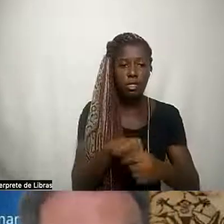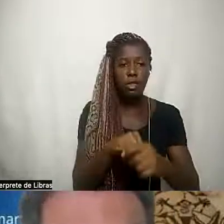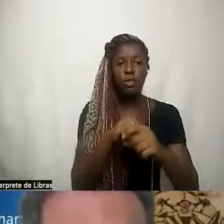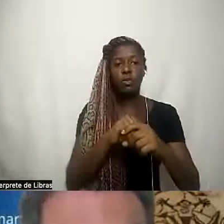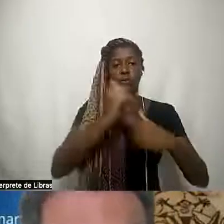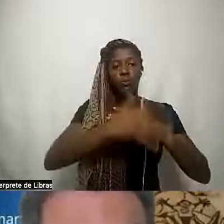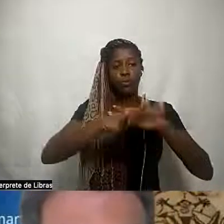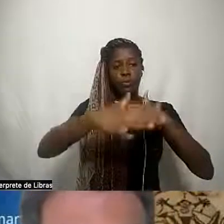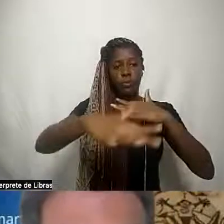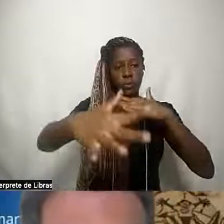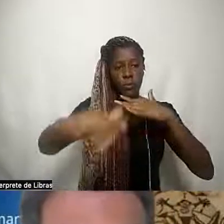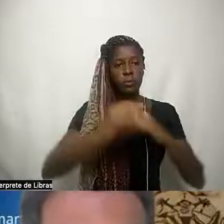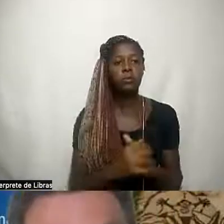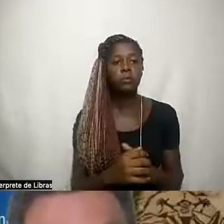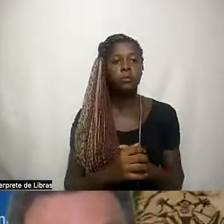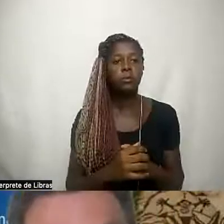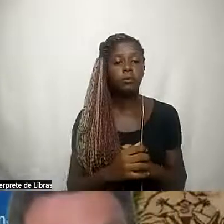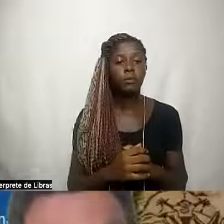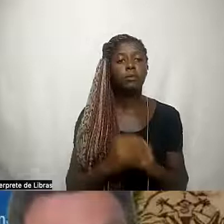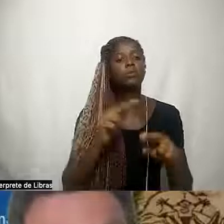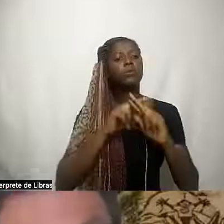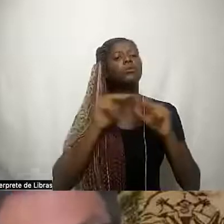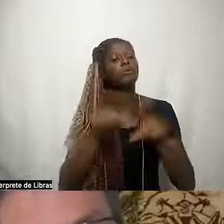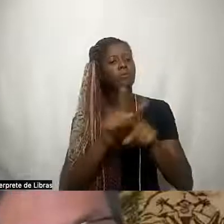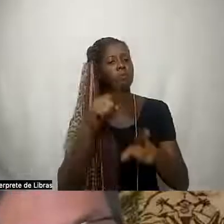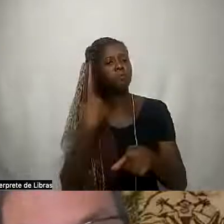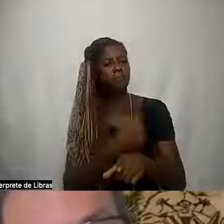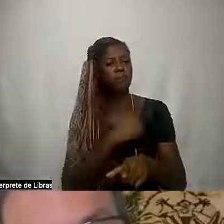manuals on the conservation of the oceans.